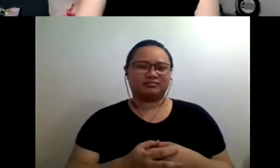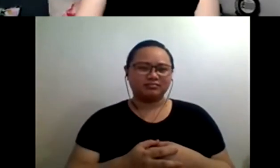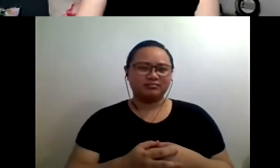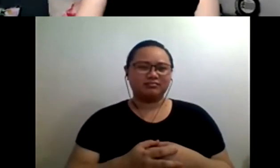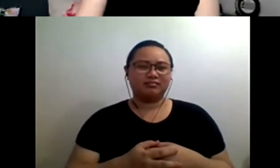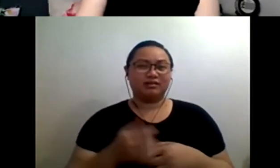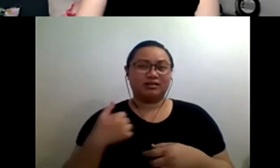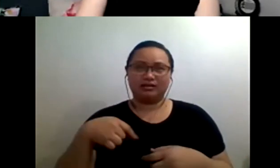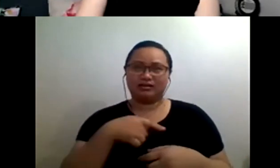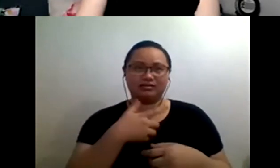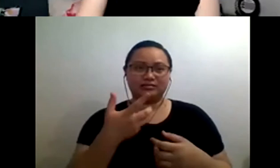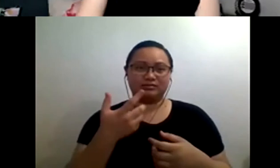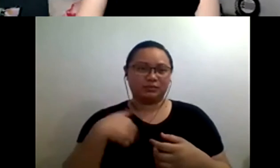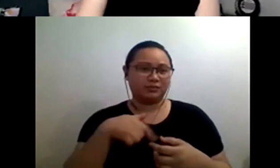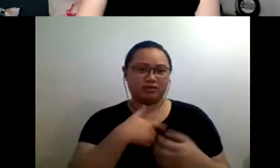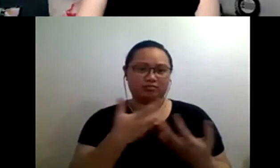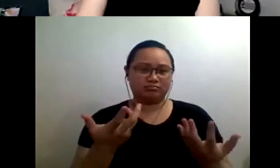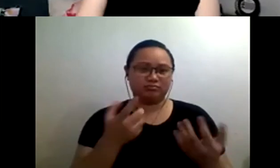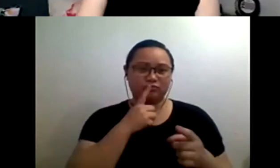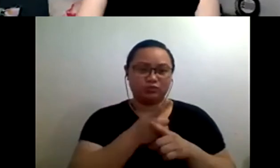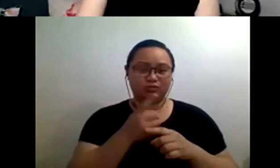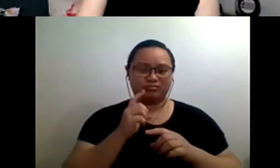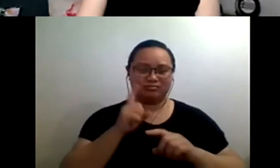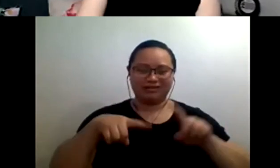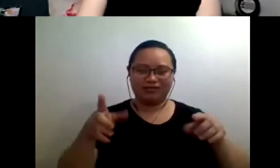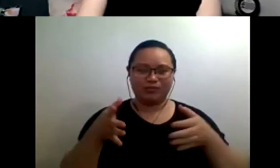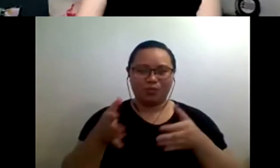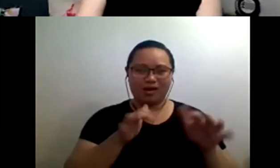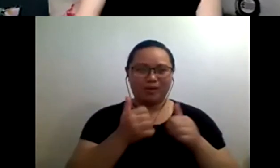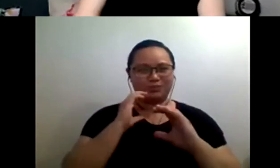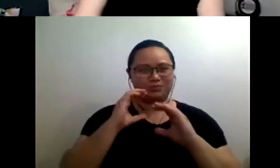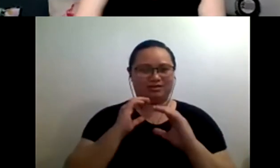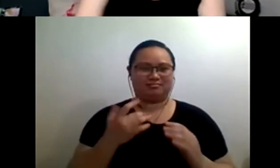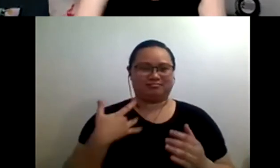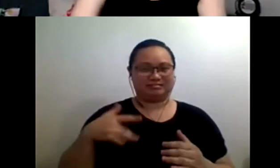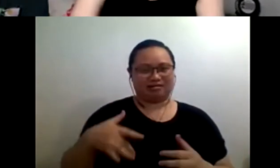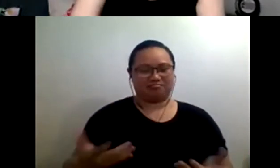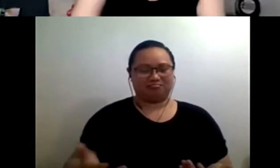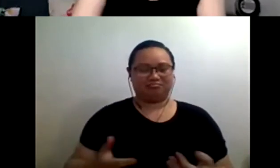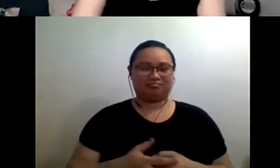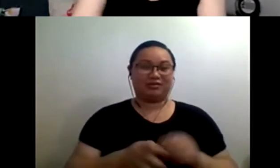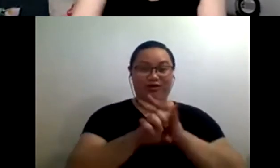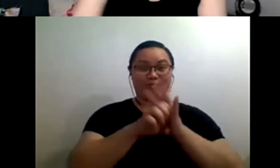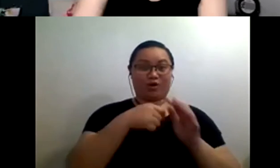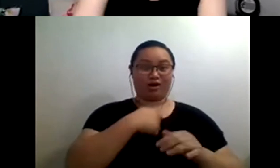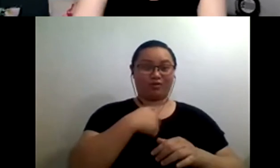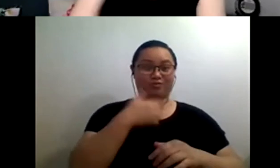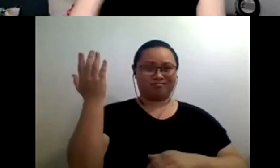we all were shaped to communicate differently. For example, hindi ako ganito magsalita